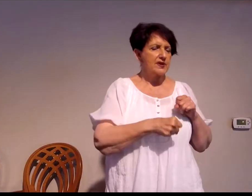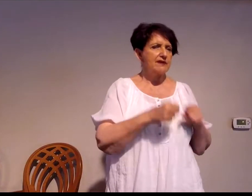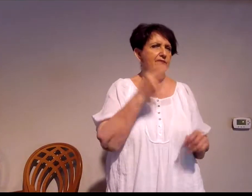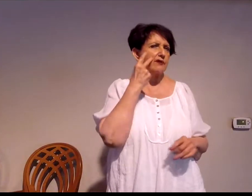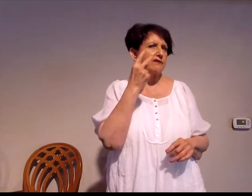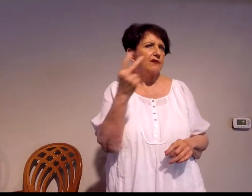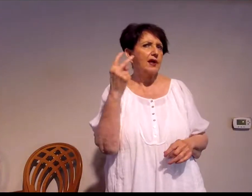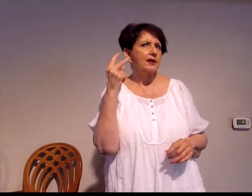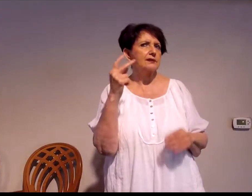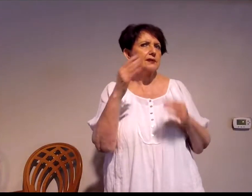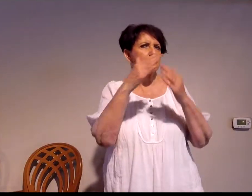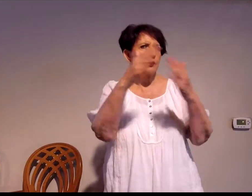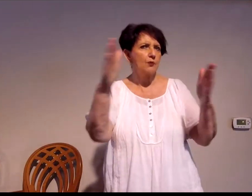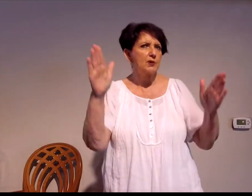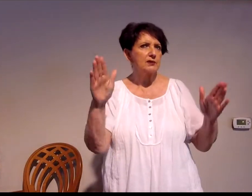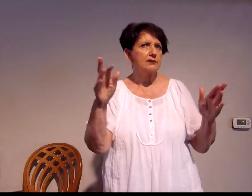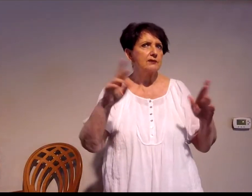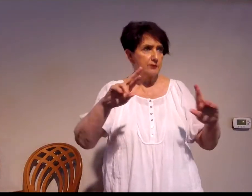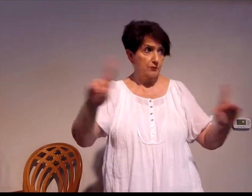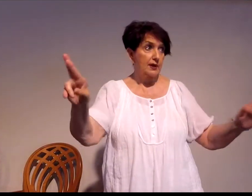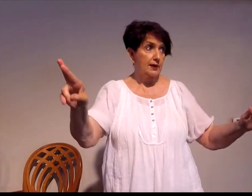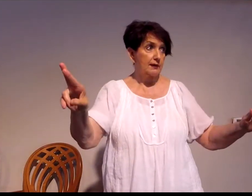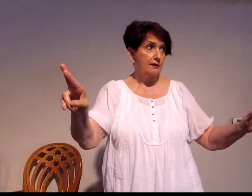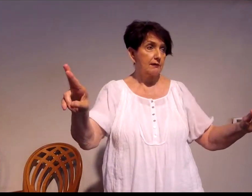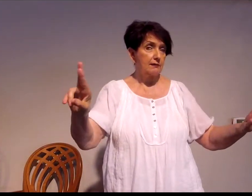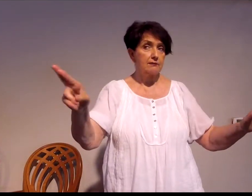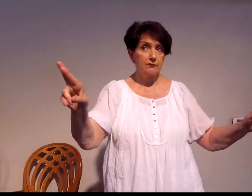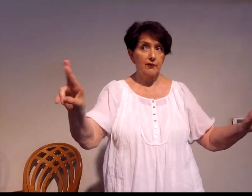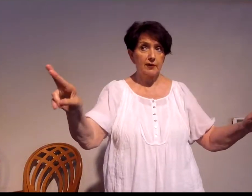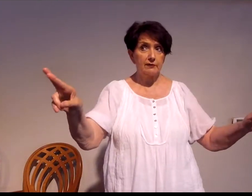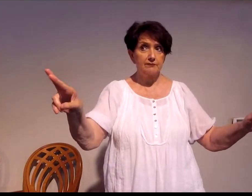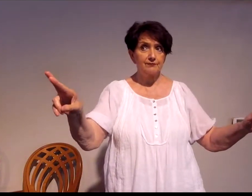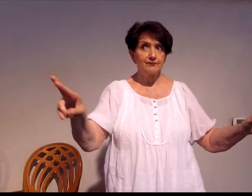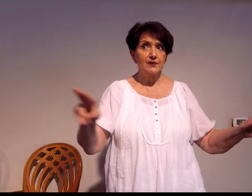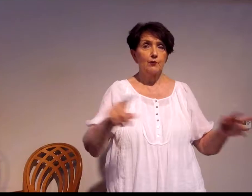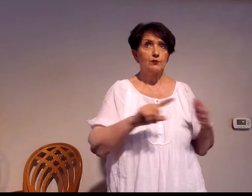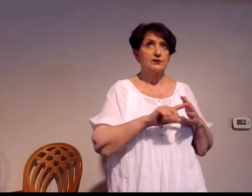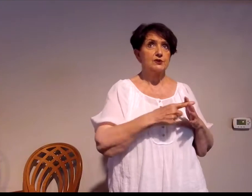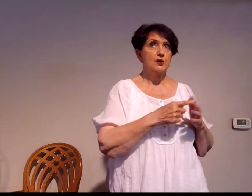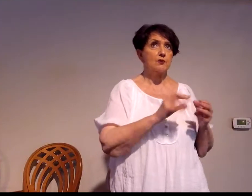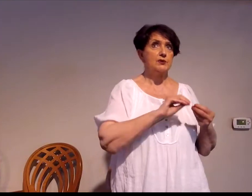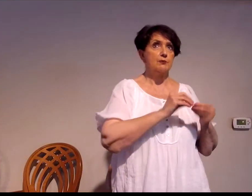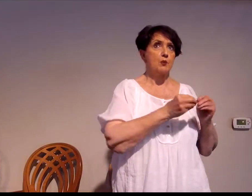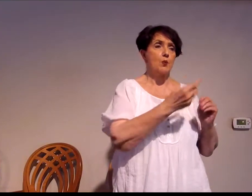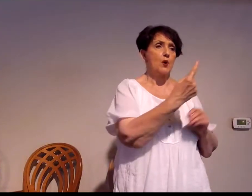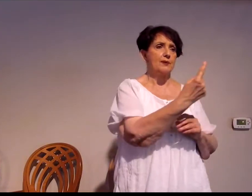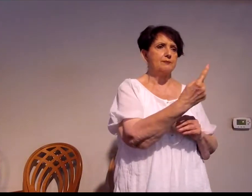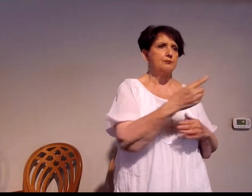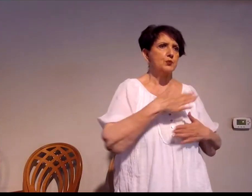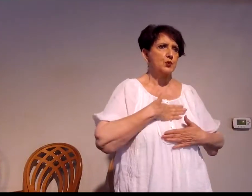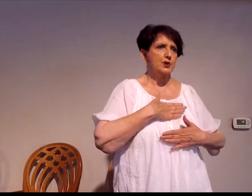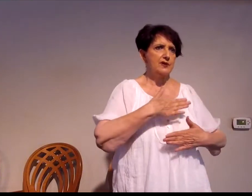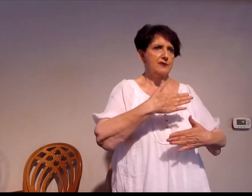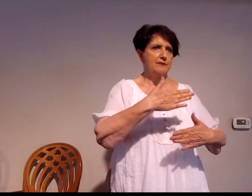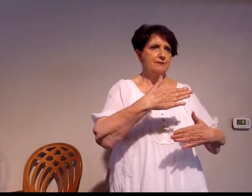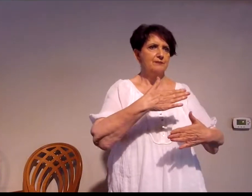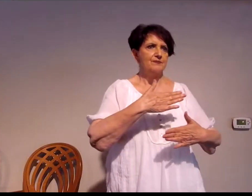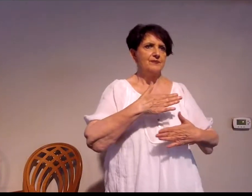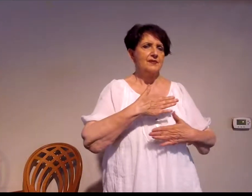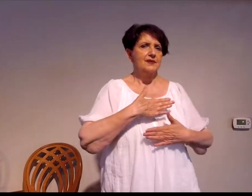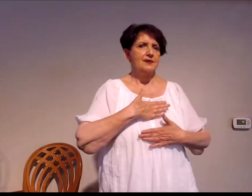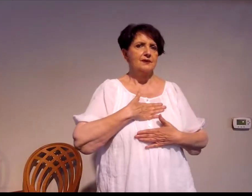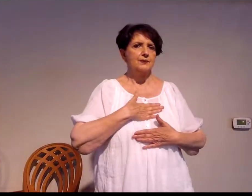So, are you ready? We're going to start with the first one. Take a breath.